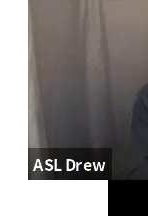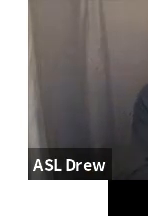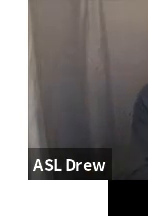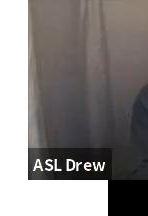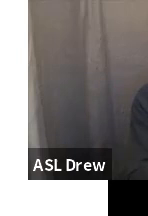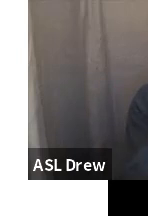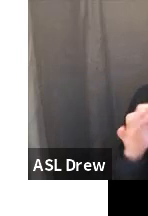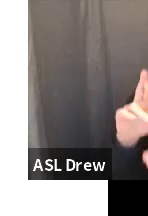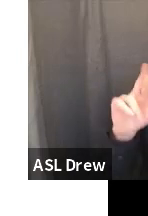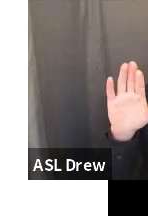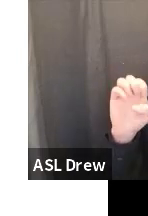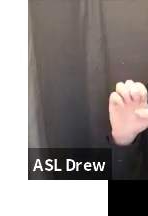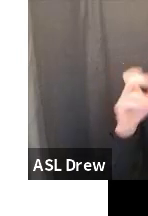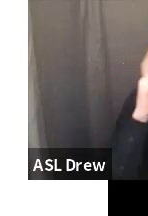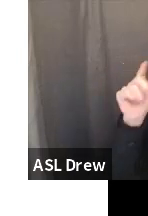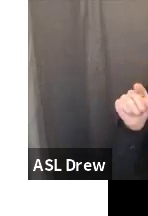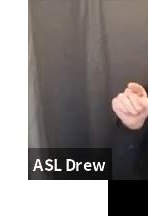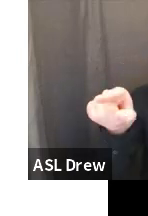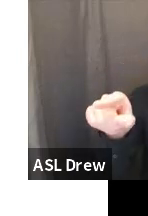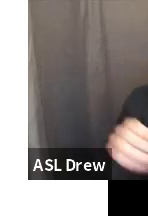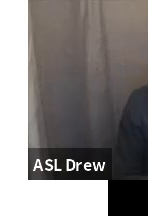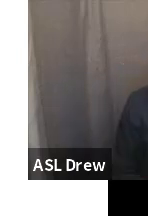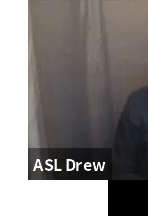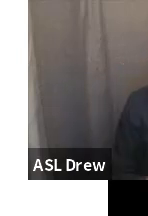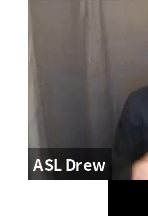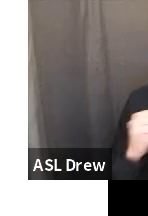is a stronger connection between